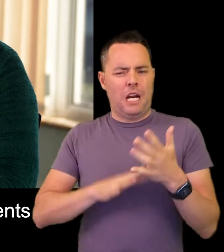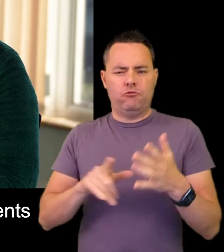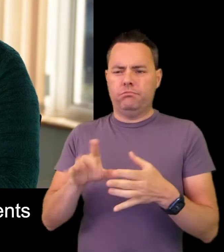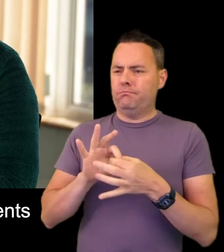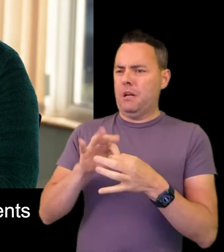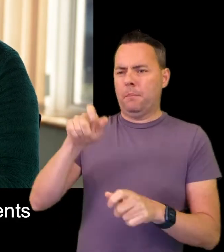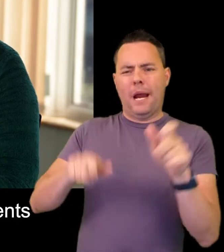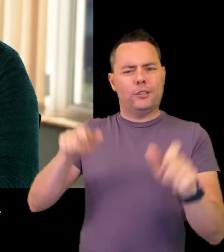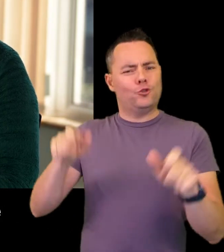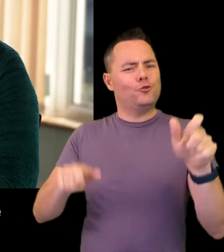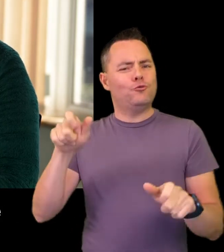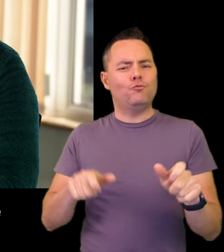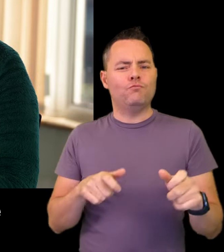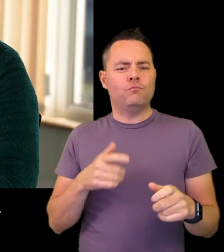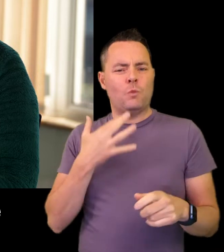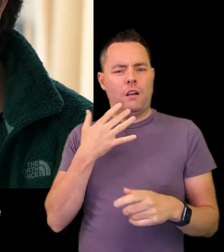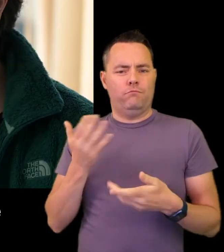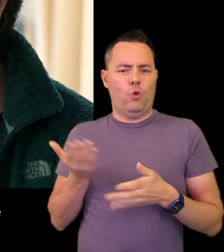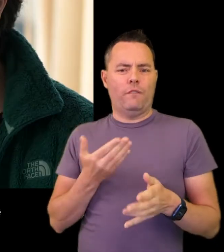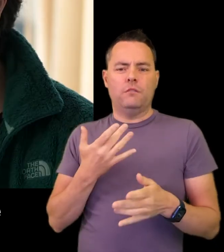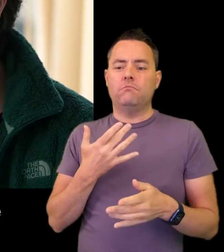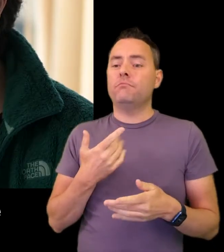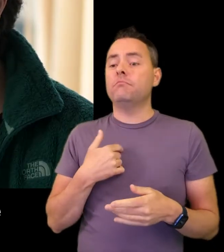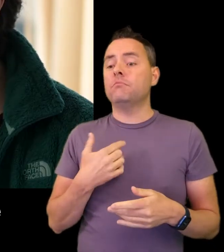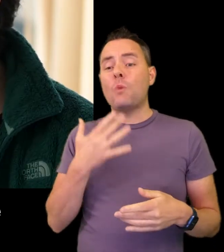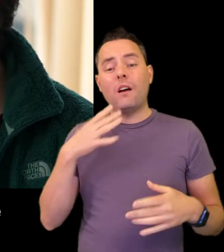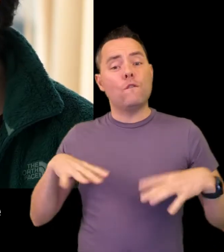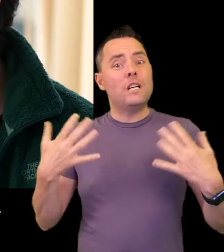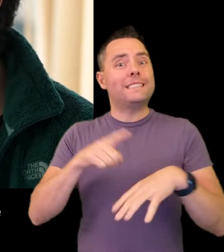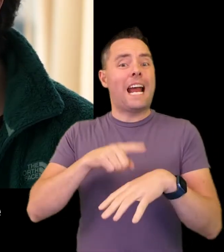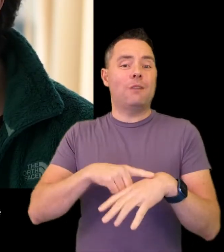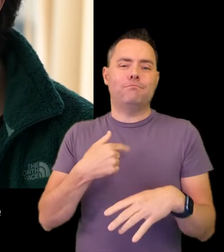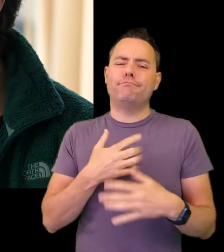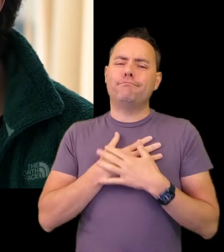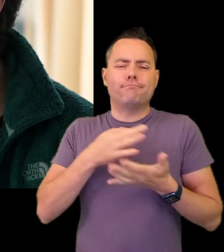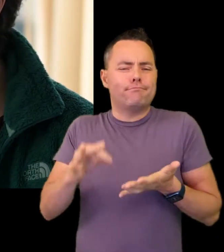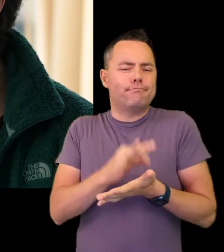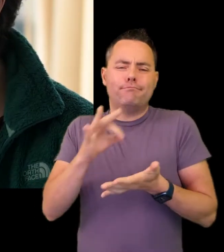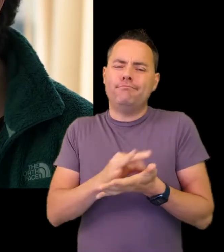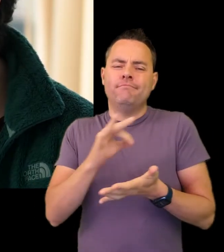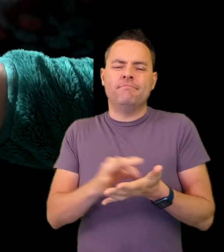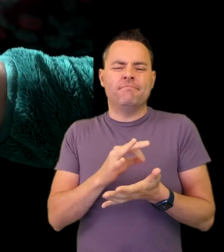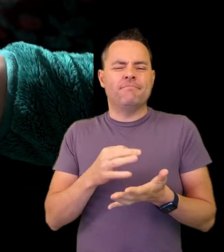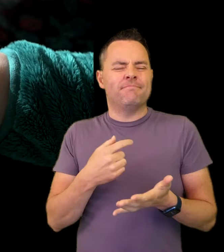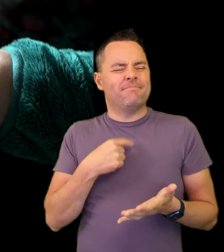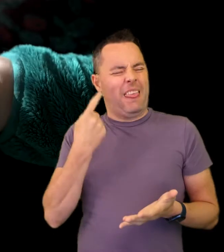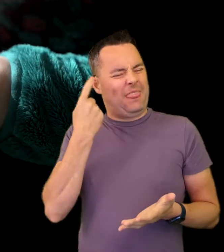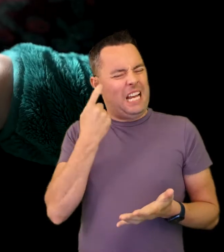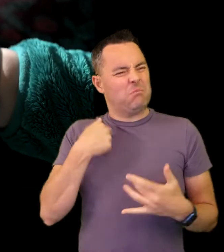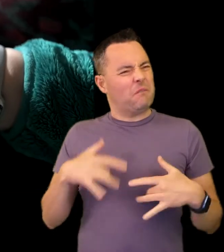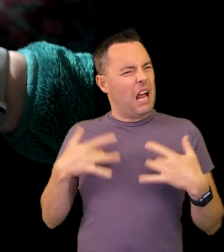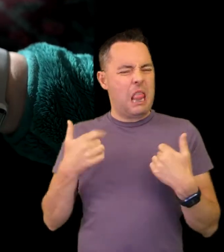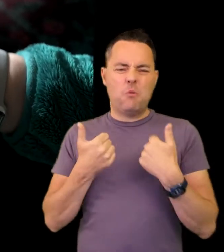improving the experience of our patients and service users. In my free time, I'm a textile